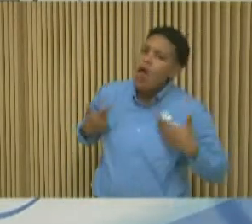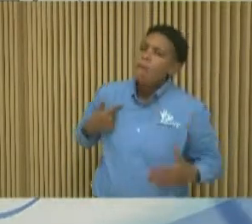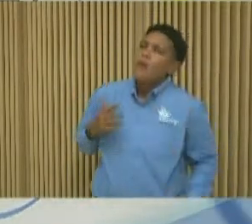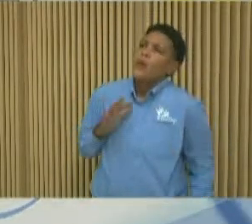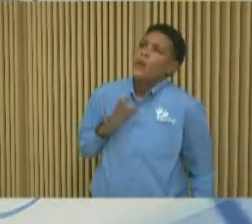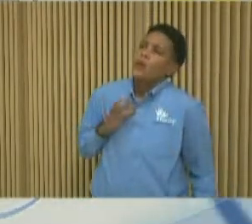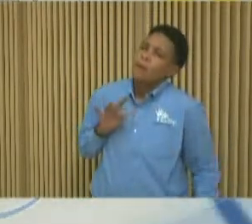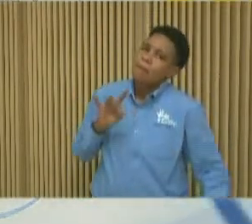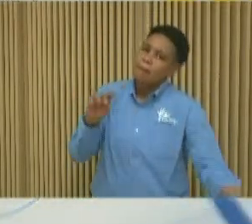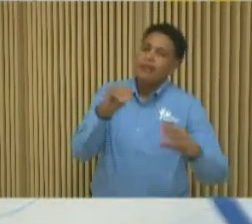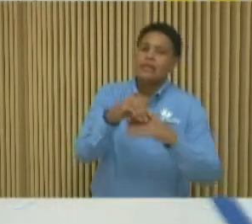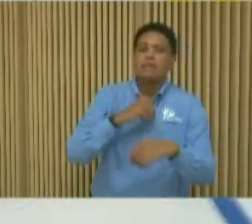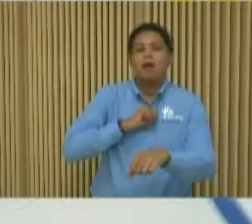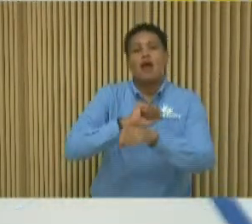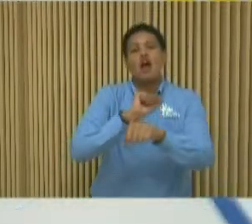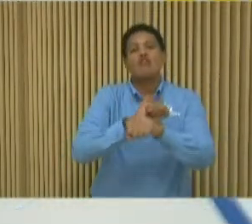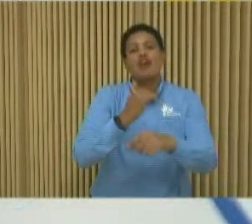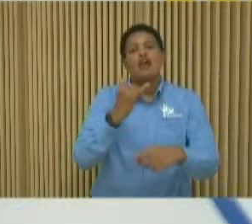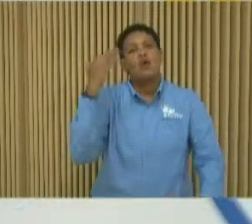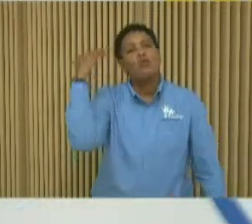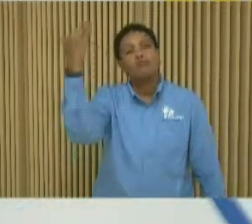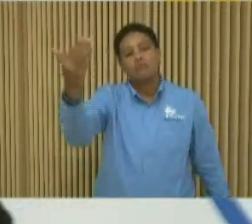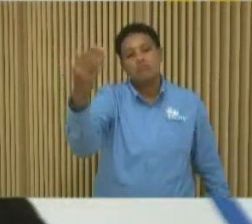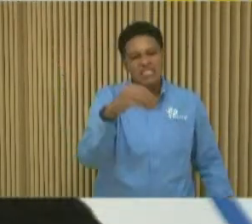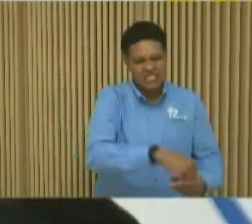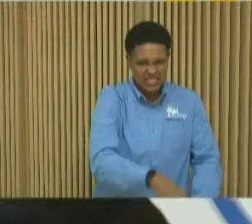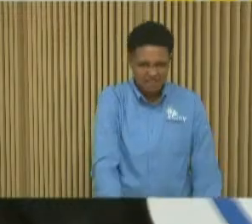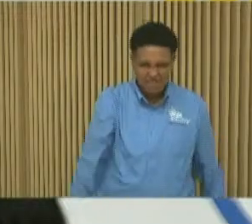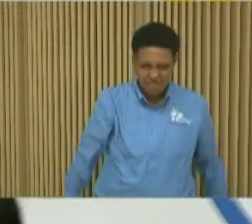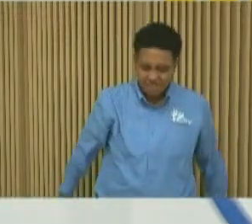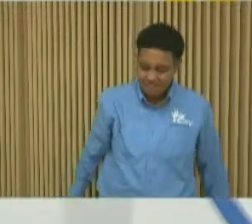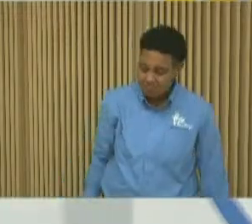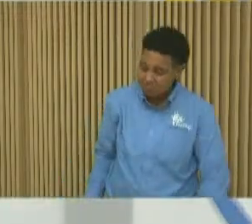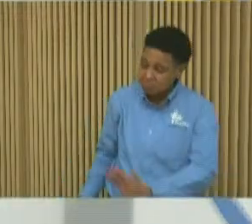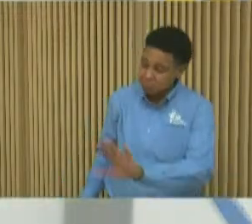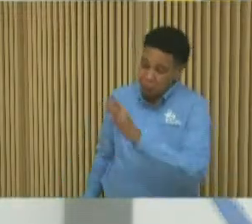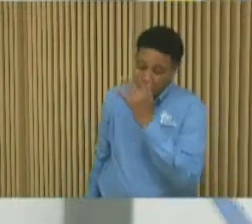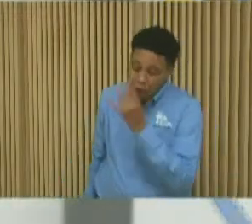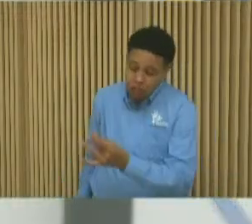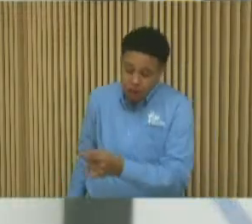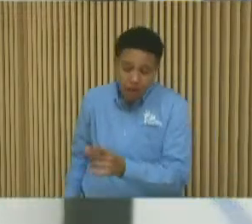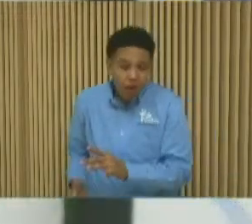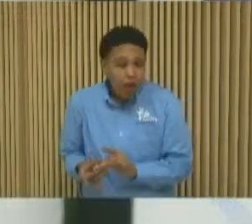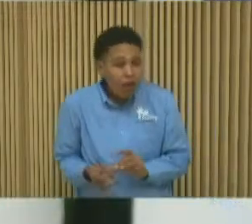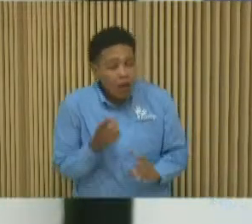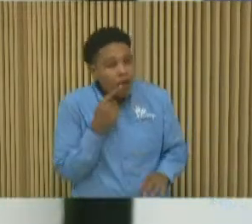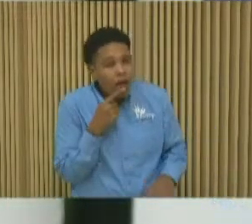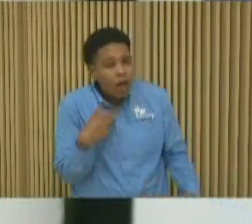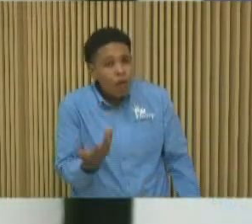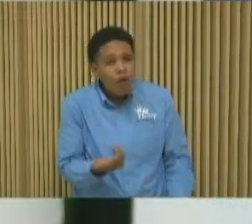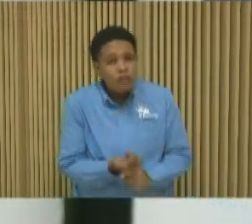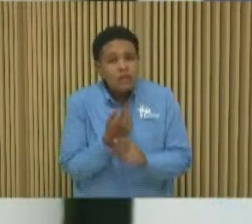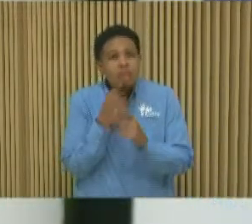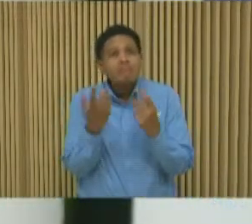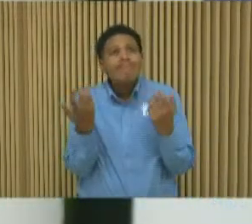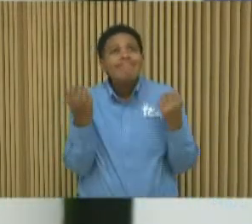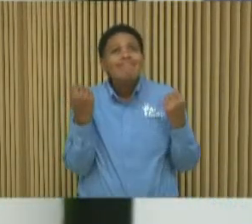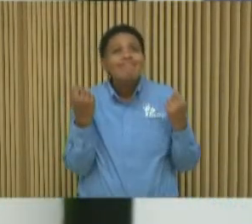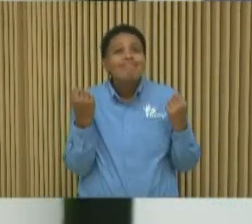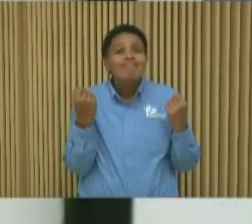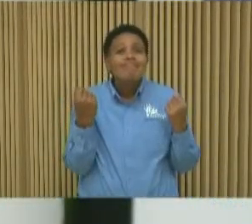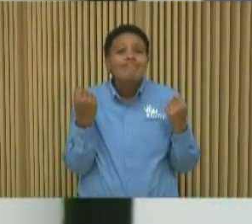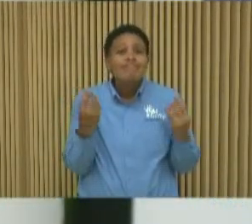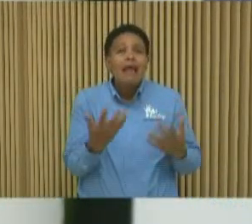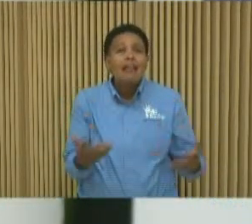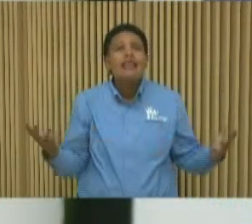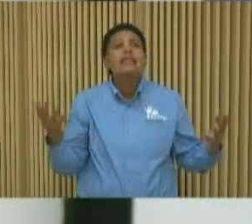in my career that I am heading towards. It's so interesting, because you mentioned that it saves a number of things, but it